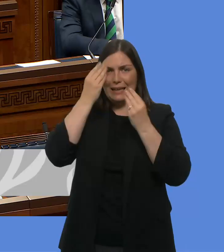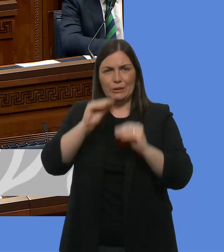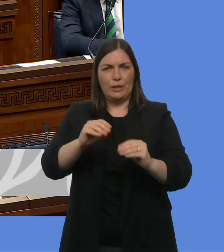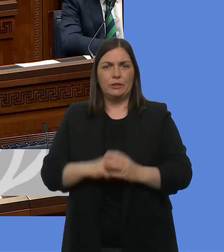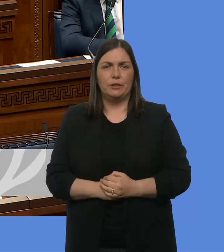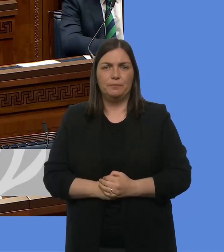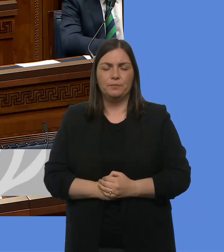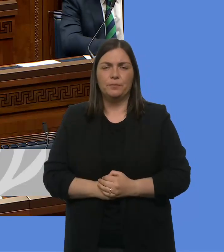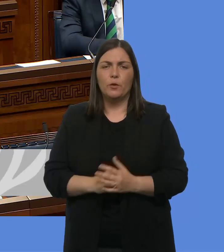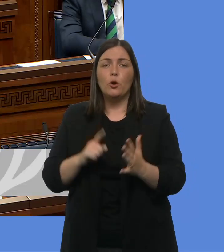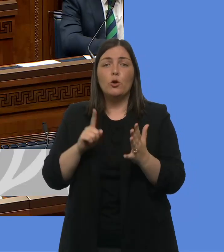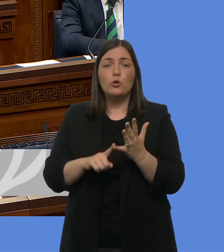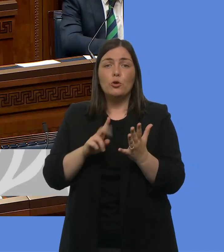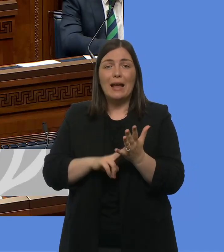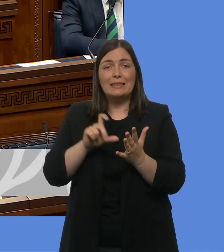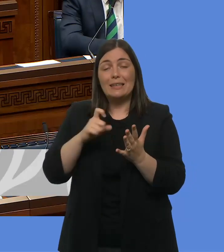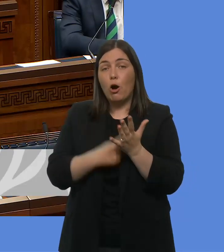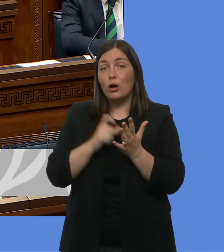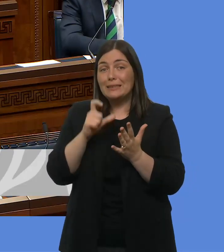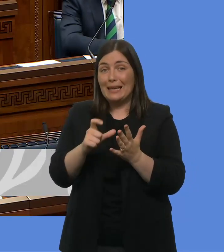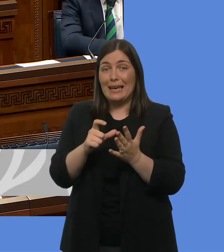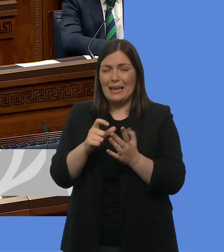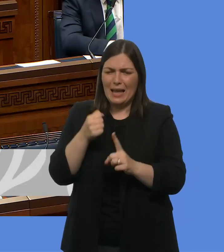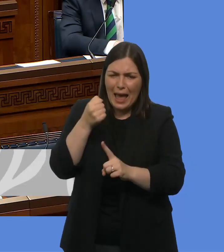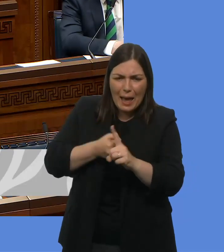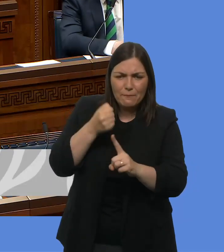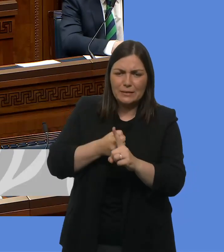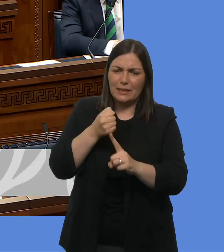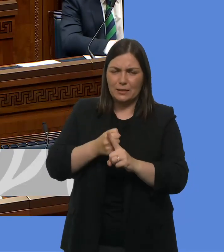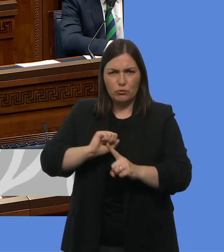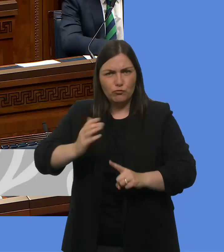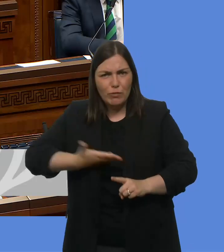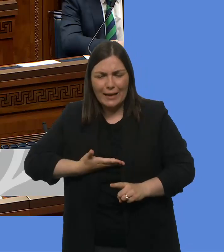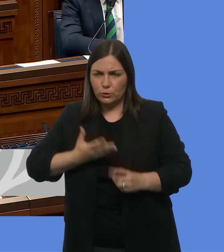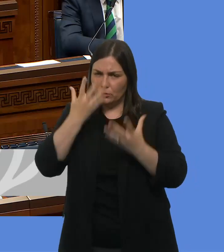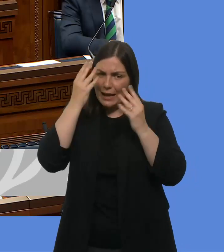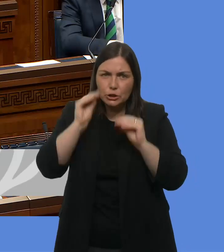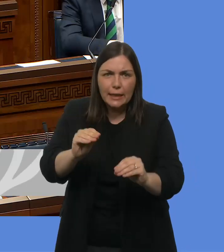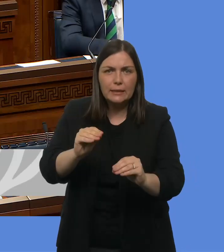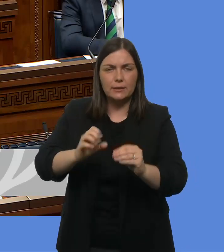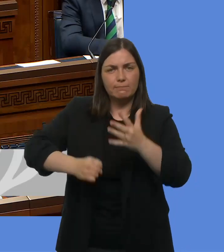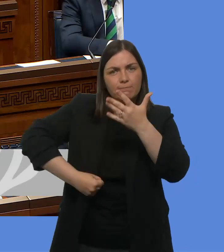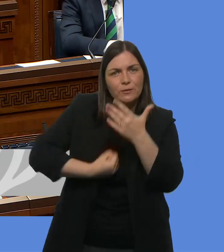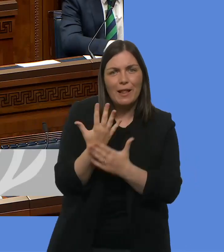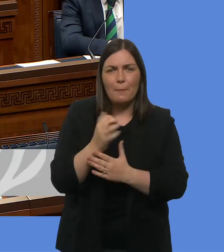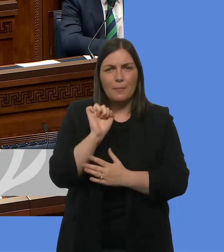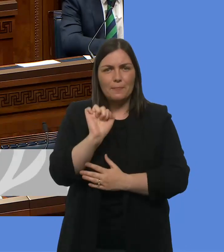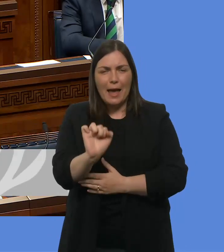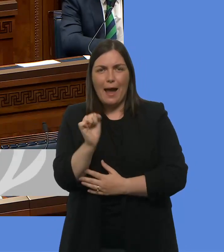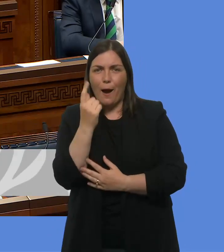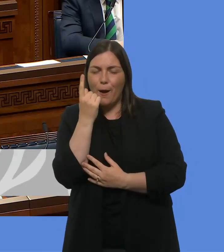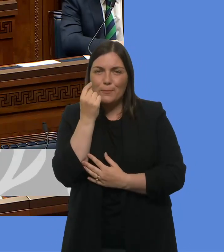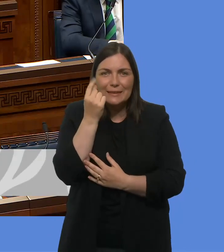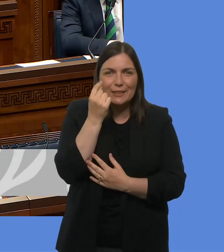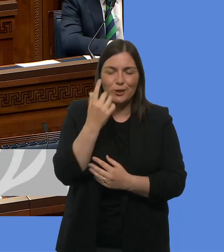UNCRC emphasise the right to education and the development of the child's personality, talents and abilities to their fullest potential.